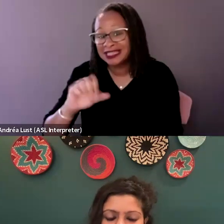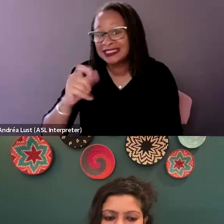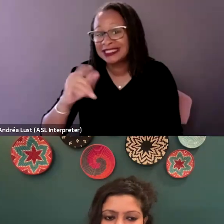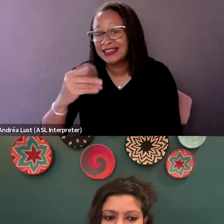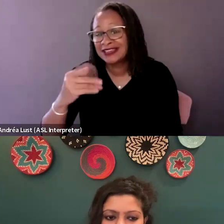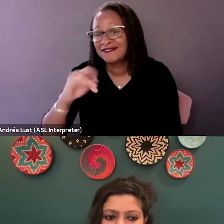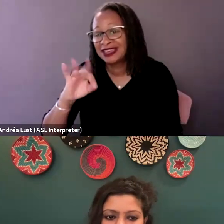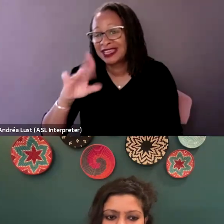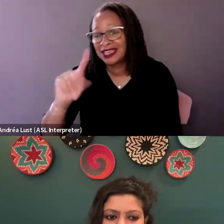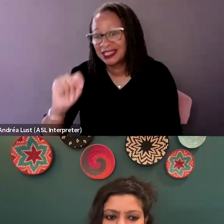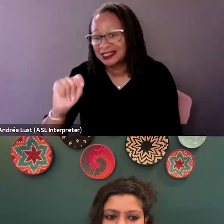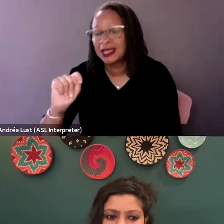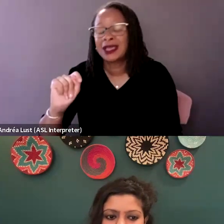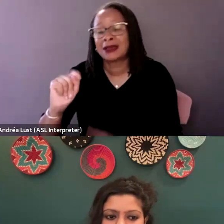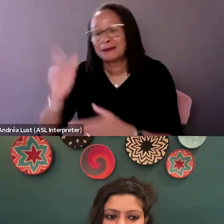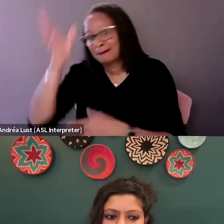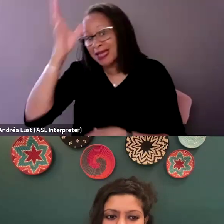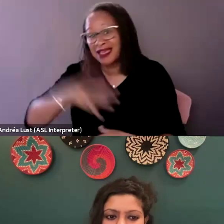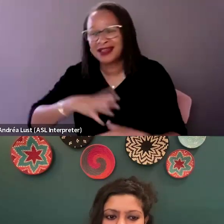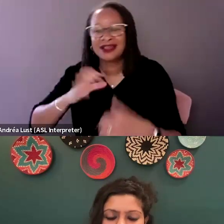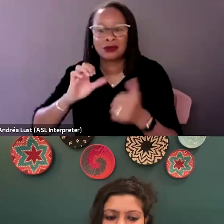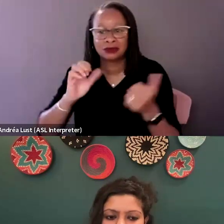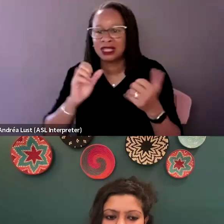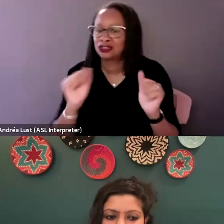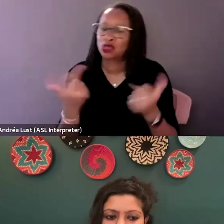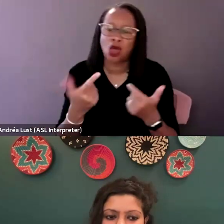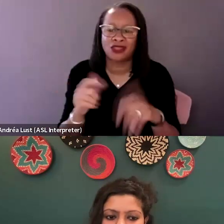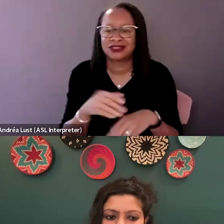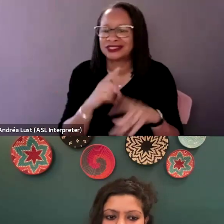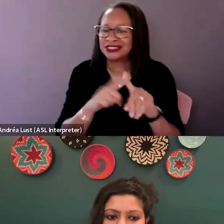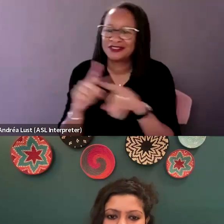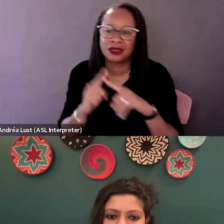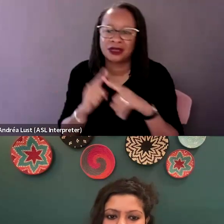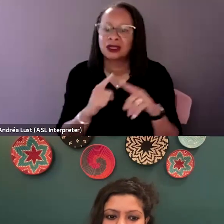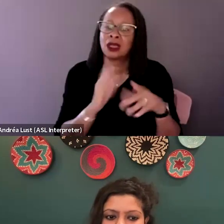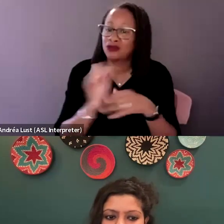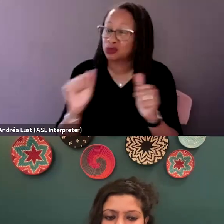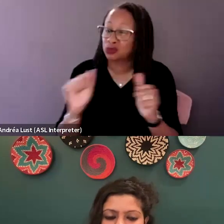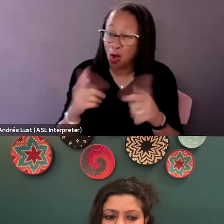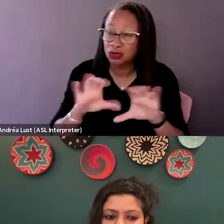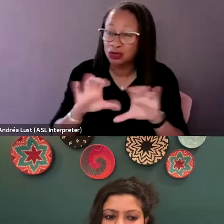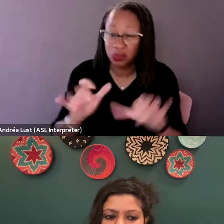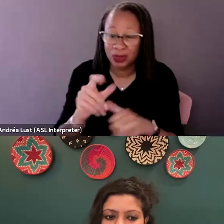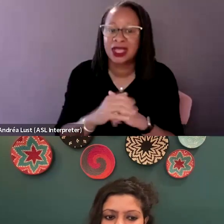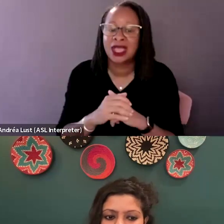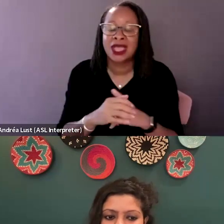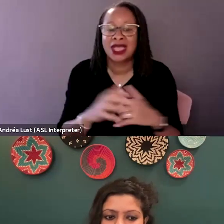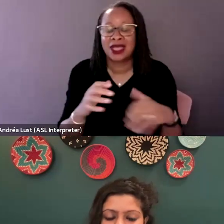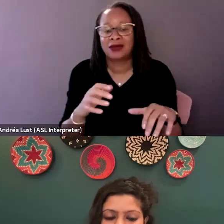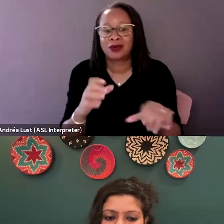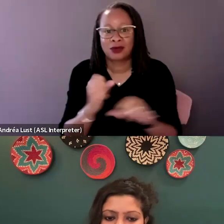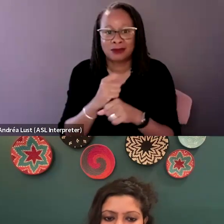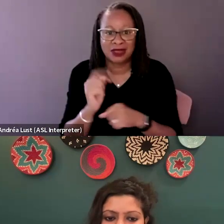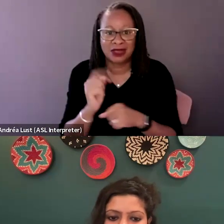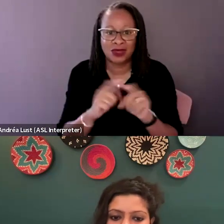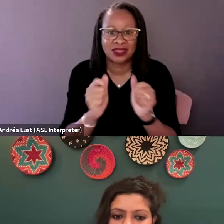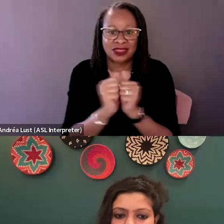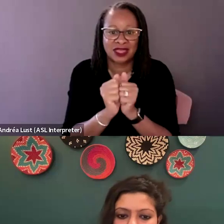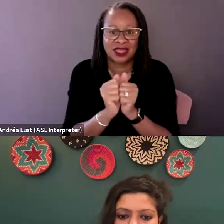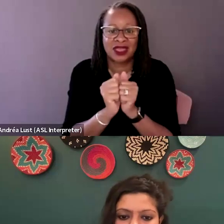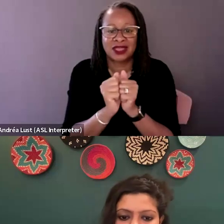pitching platforms where you can go for co-productions, or to, again, the aim is to find a global support for your films or your documentaries.